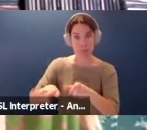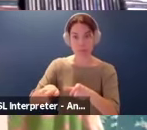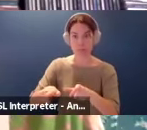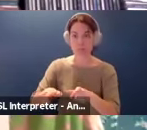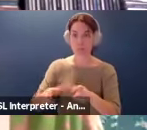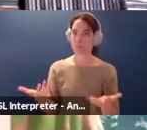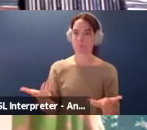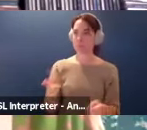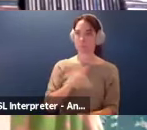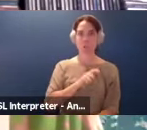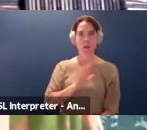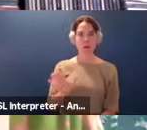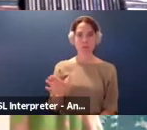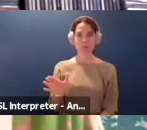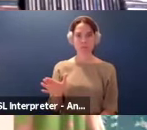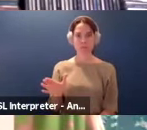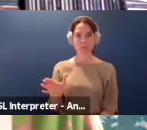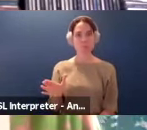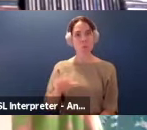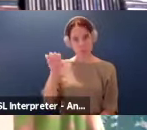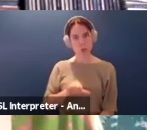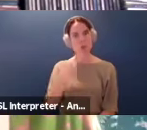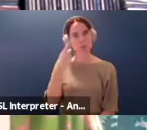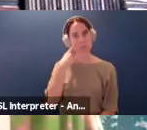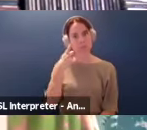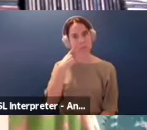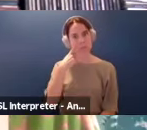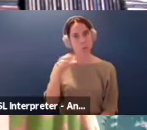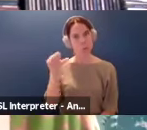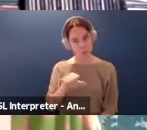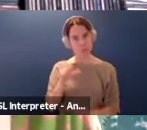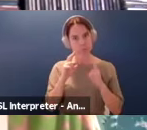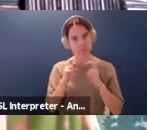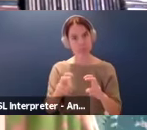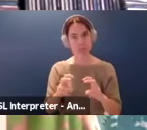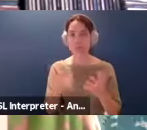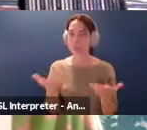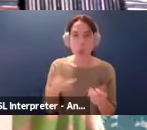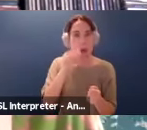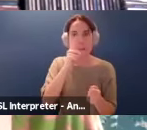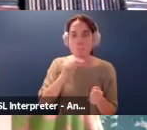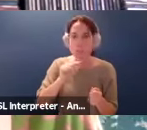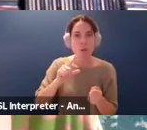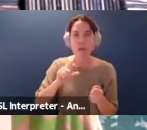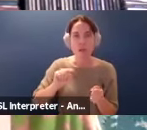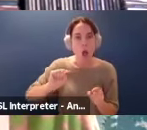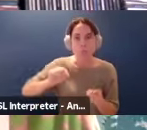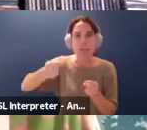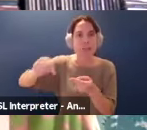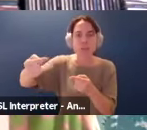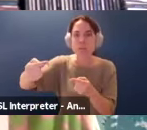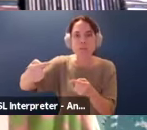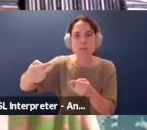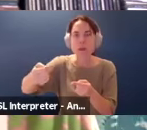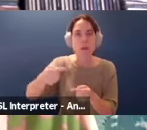difficult um it might seem impractical you know there might be all kinds of objections but let's at least explore it it's a